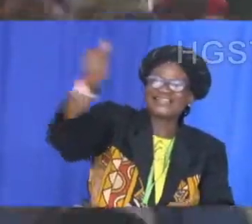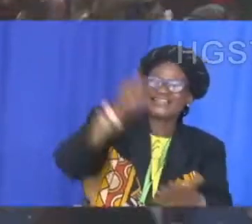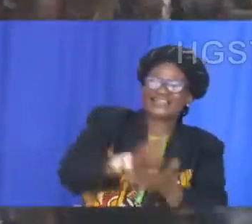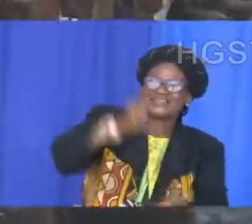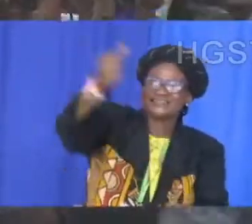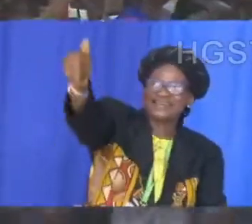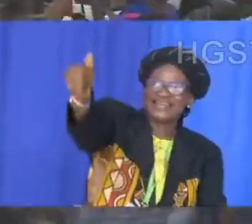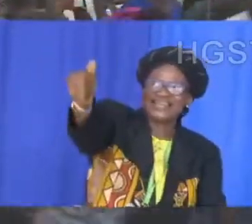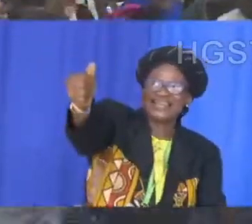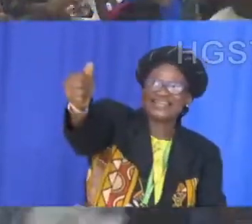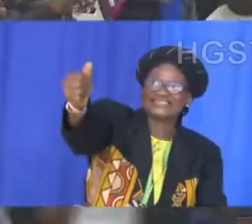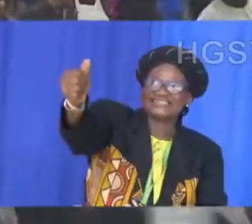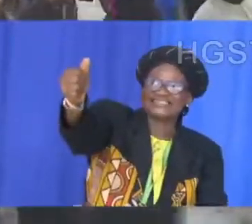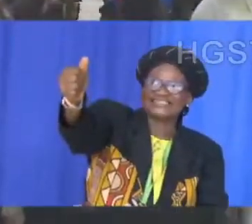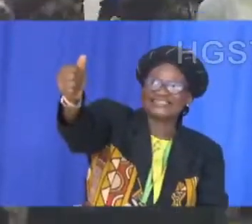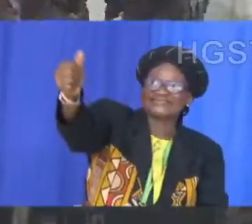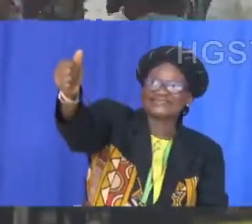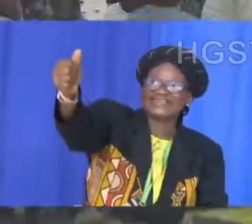Amen.